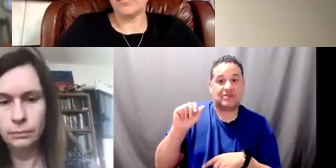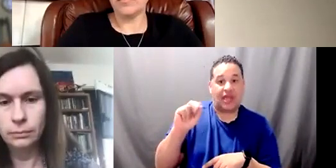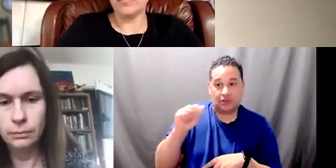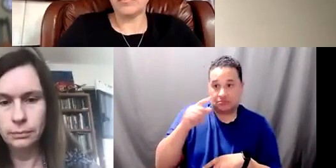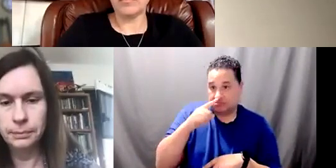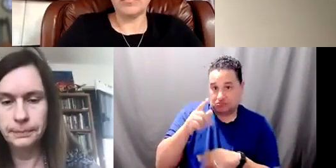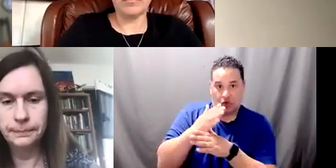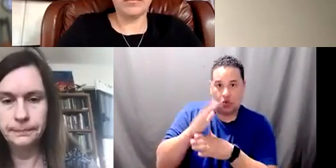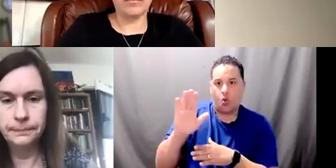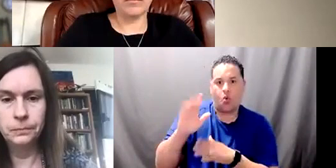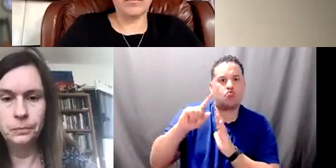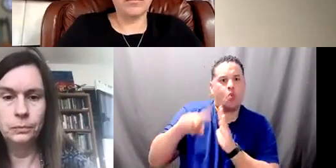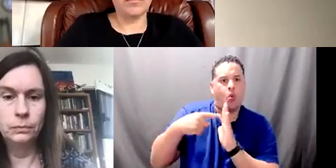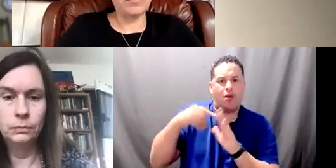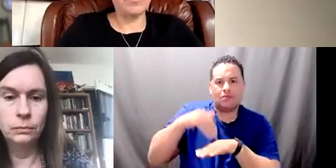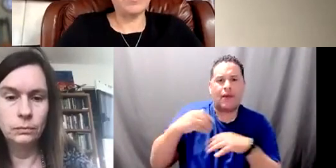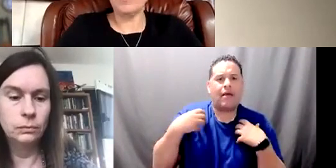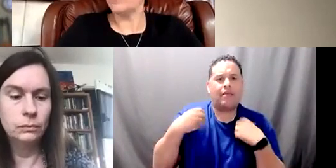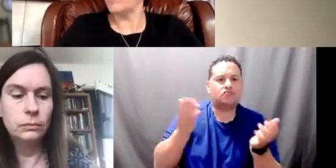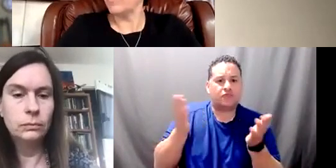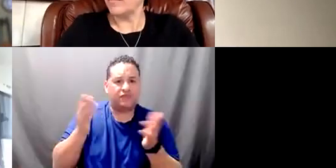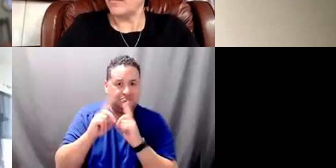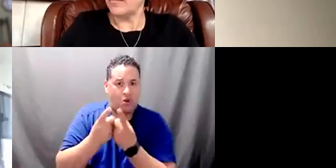role at the Health Services Department?